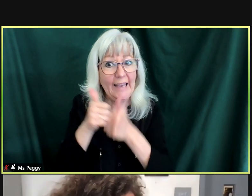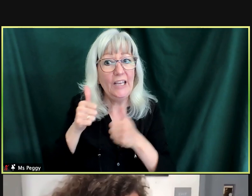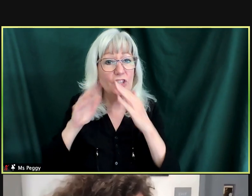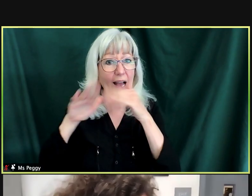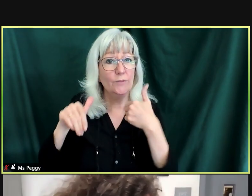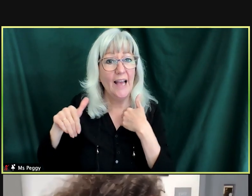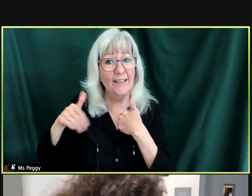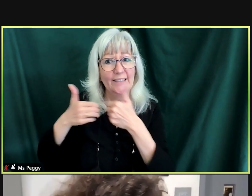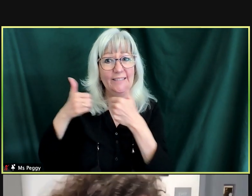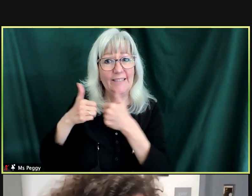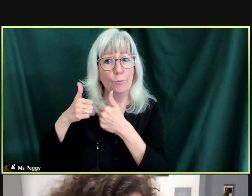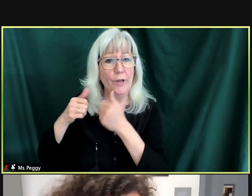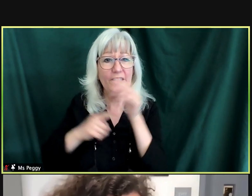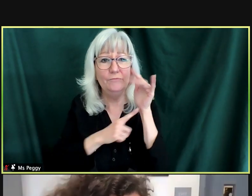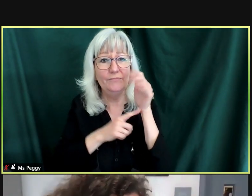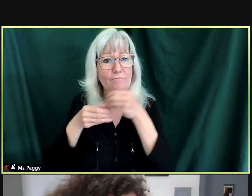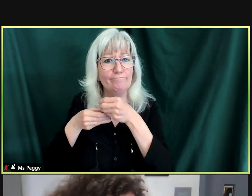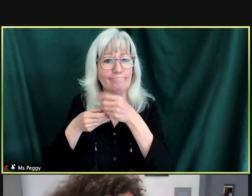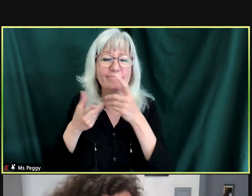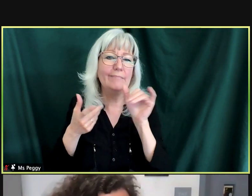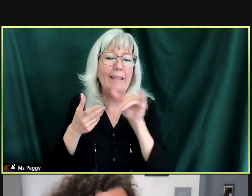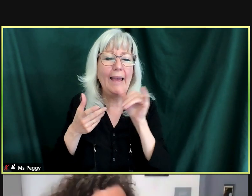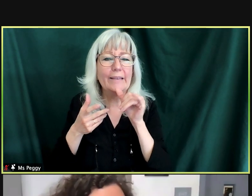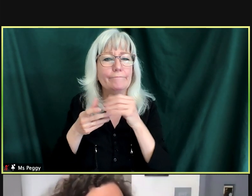own chimney going.